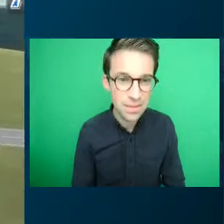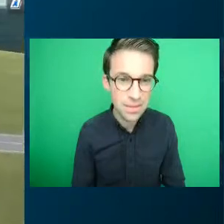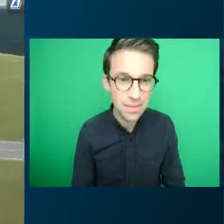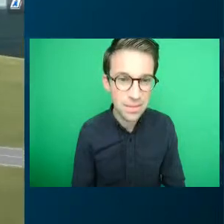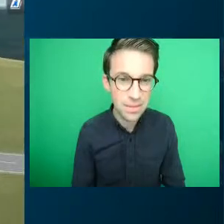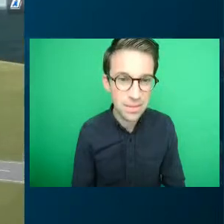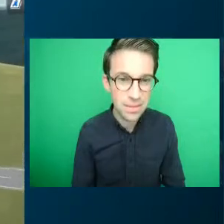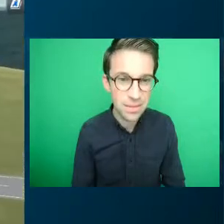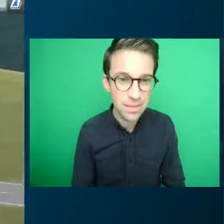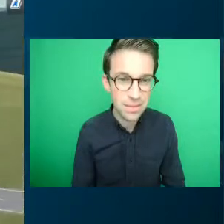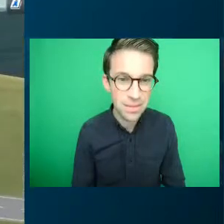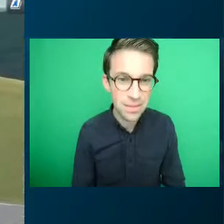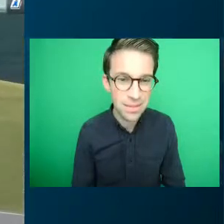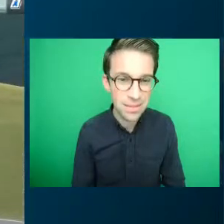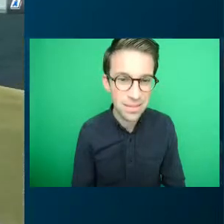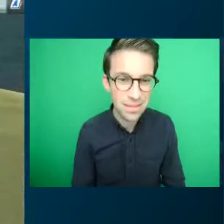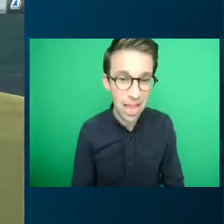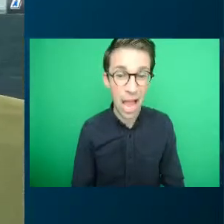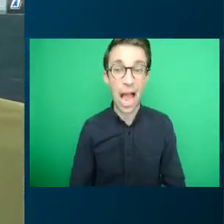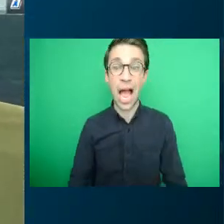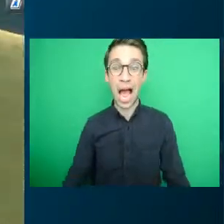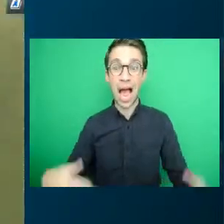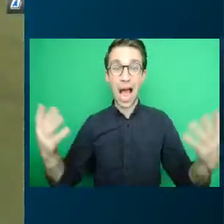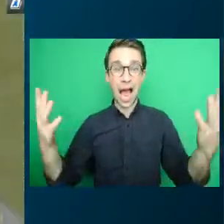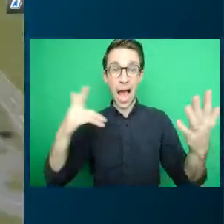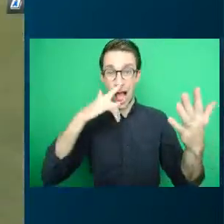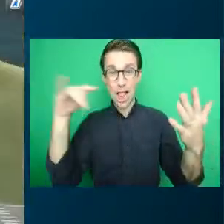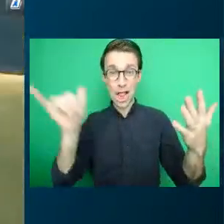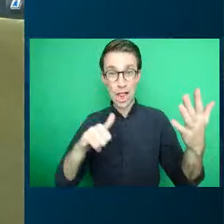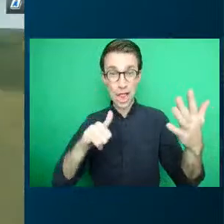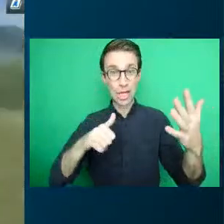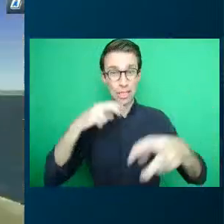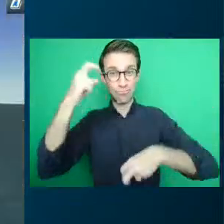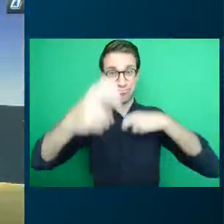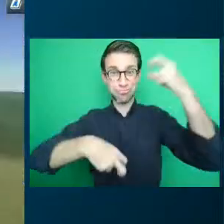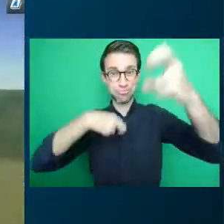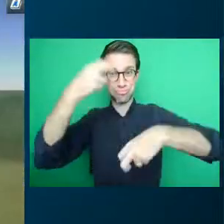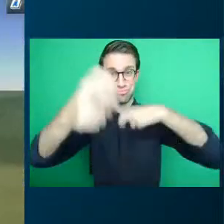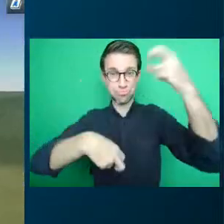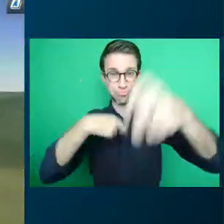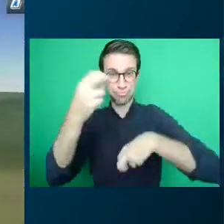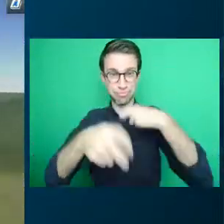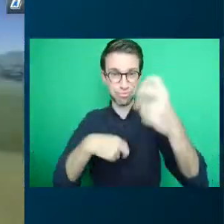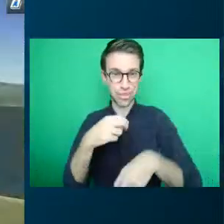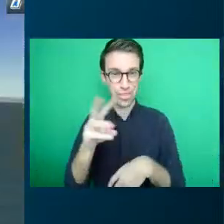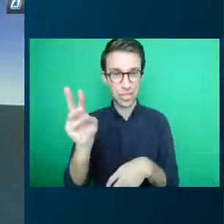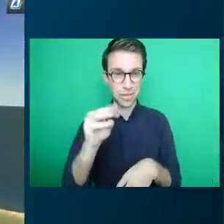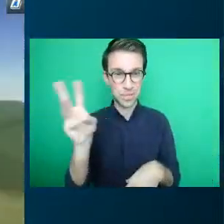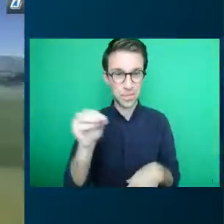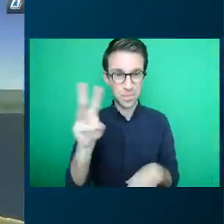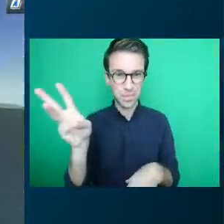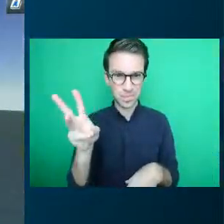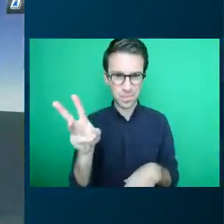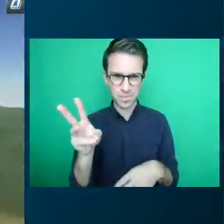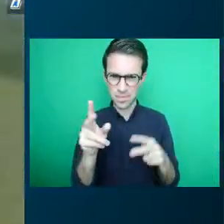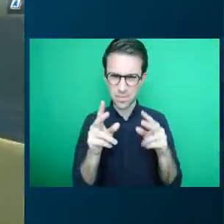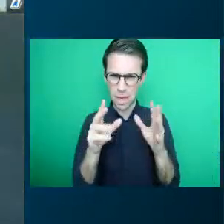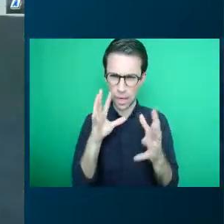I'm telling you, it's like a carnival ride. Look at this. That's actually quite confusing.